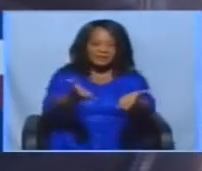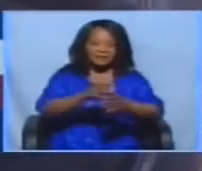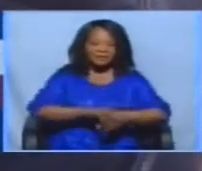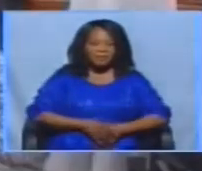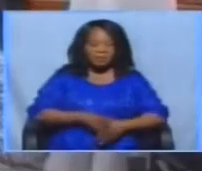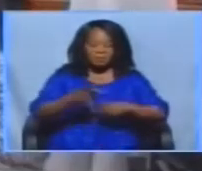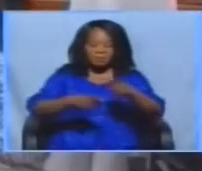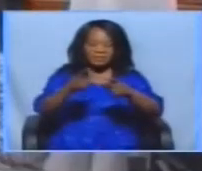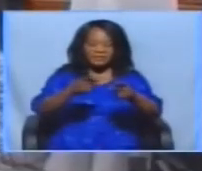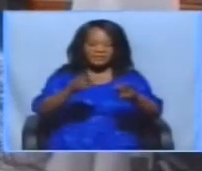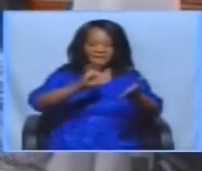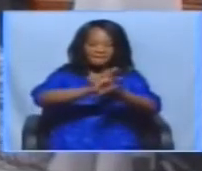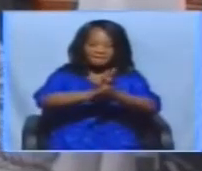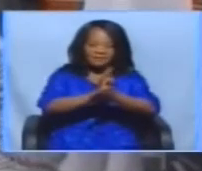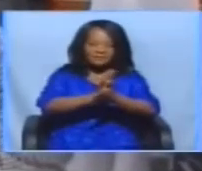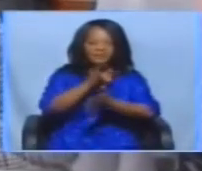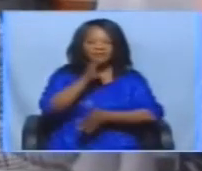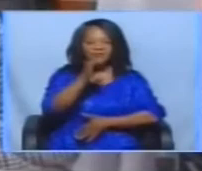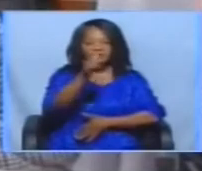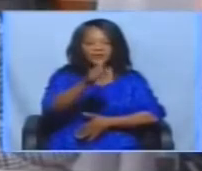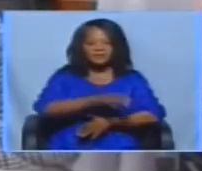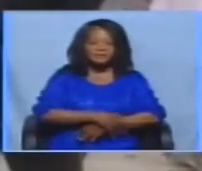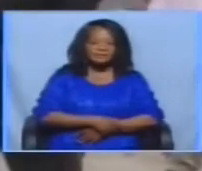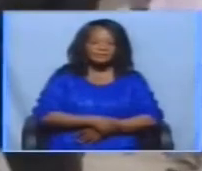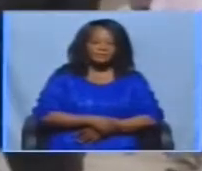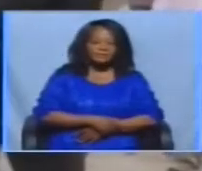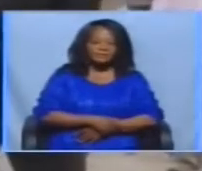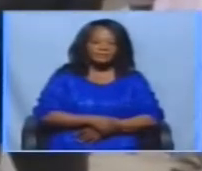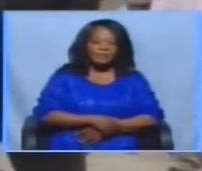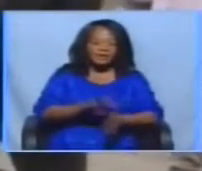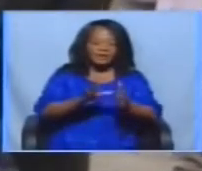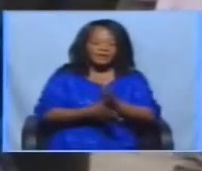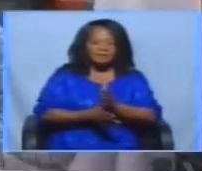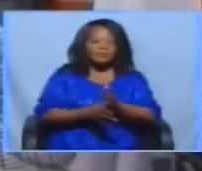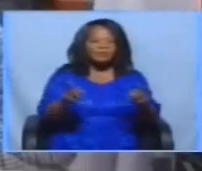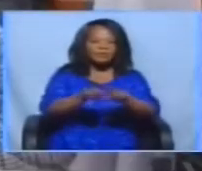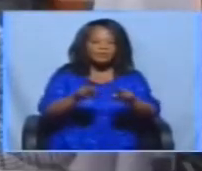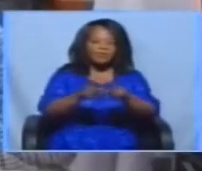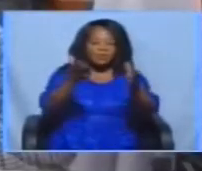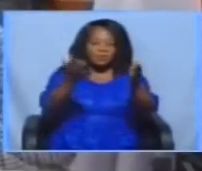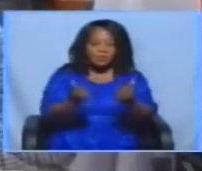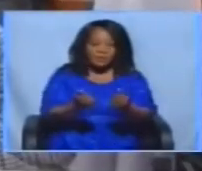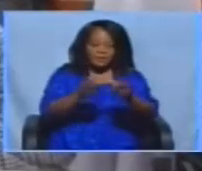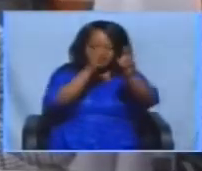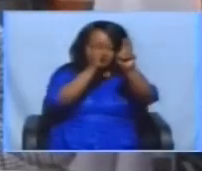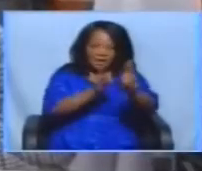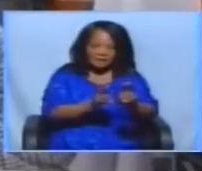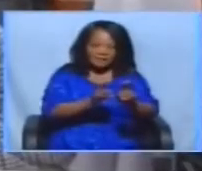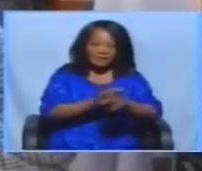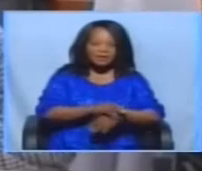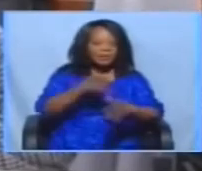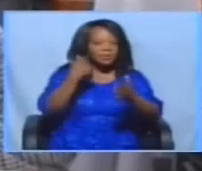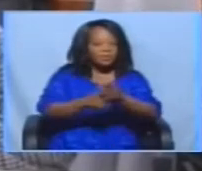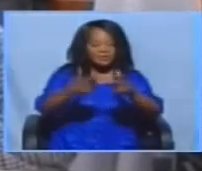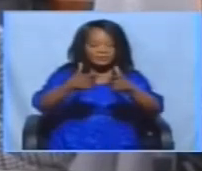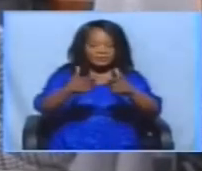exhausted yet. And the local administration is hoping for an amicable solution. We are very much aware of what is happening